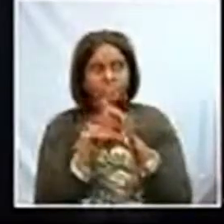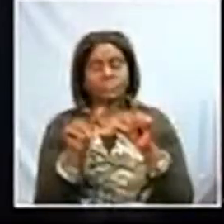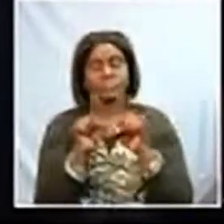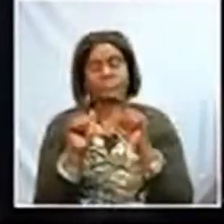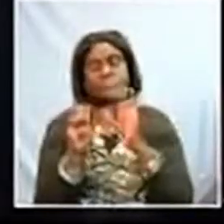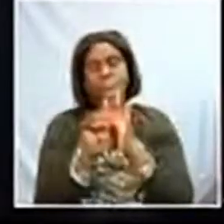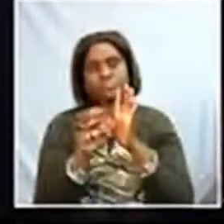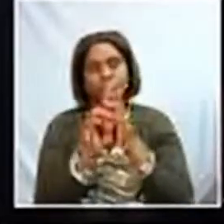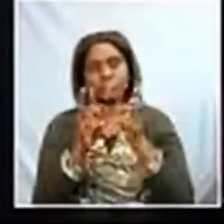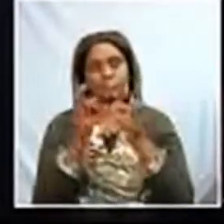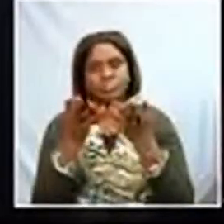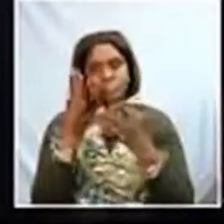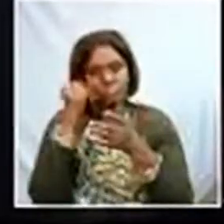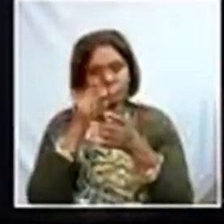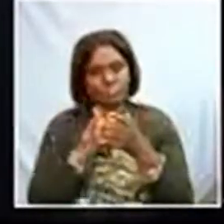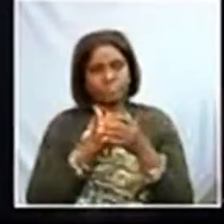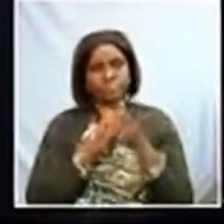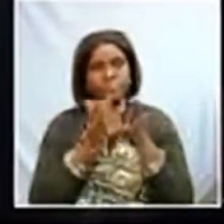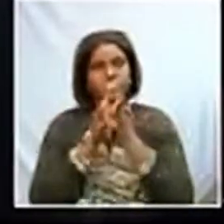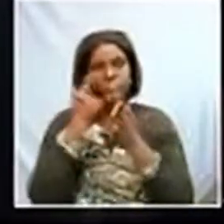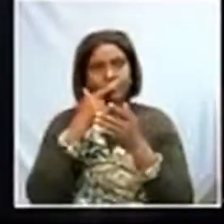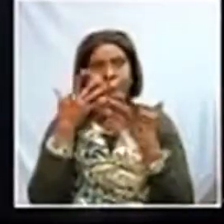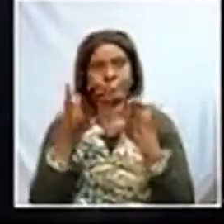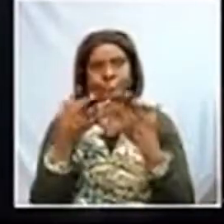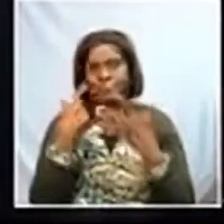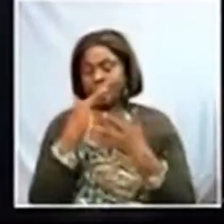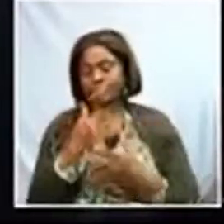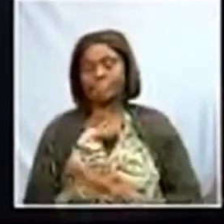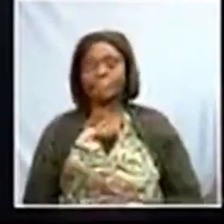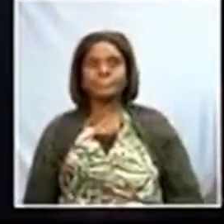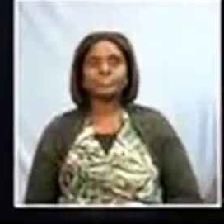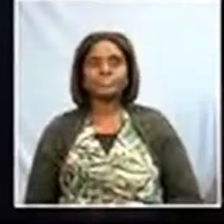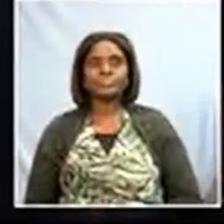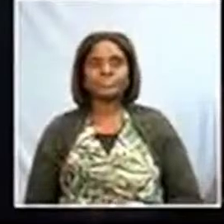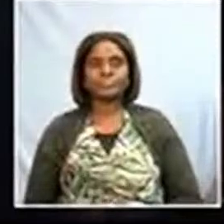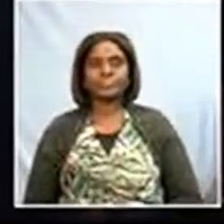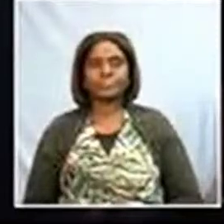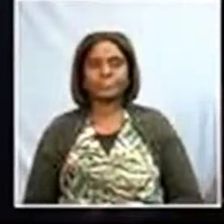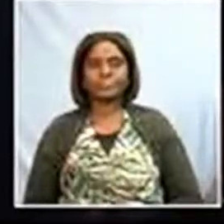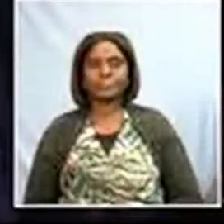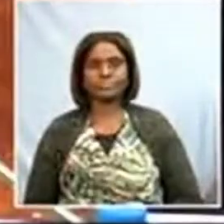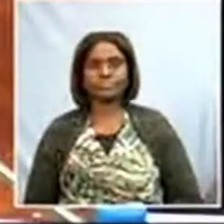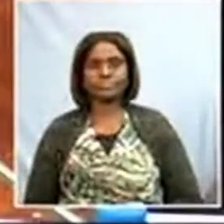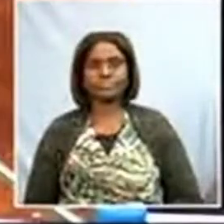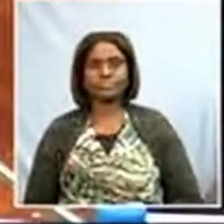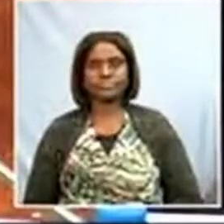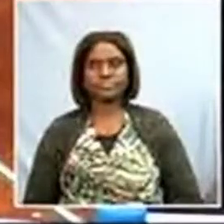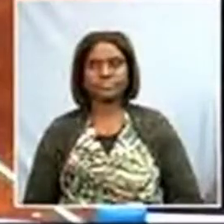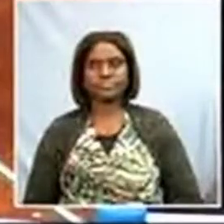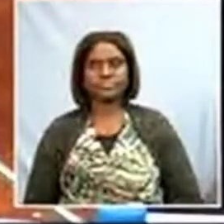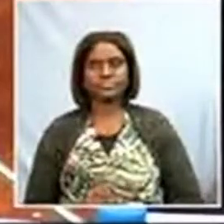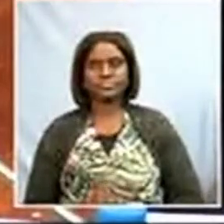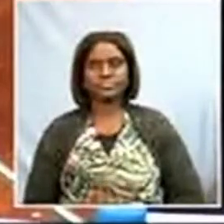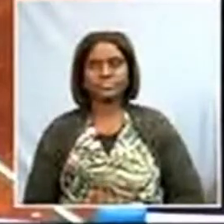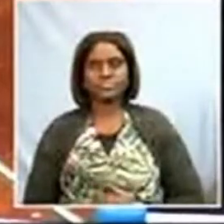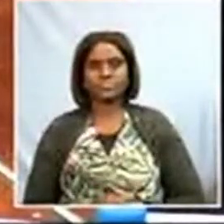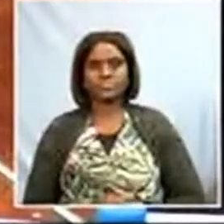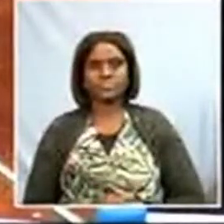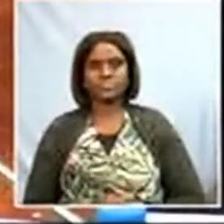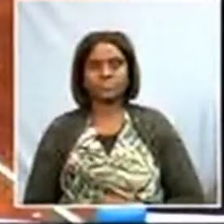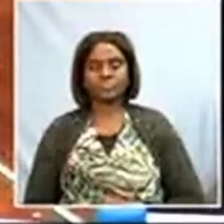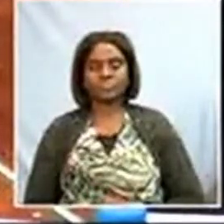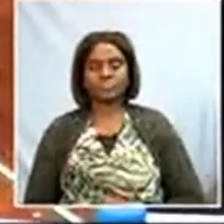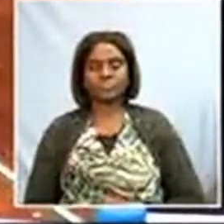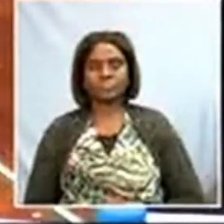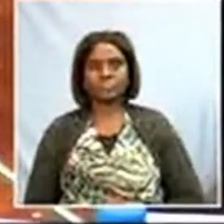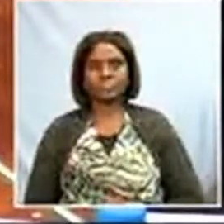manner? That is why I asked, who made the loss? Council Secretary. Chair, I'll refer